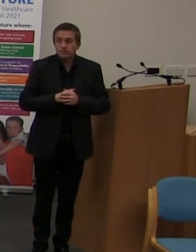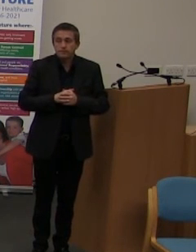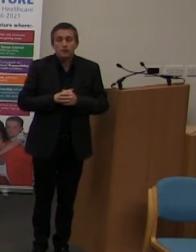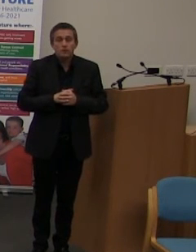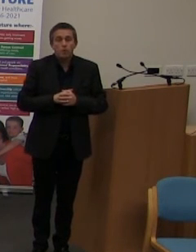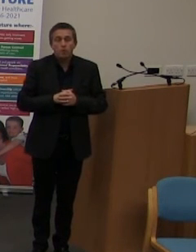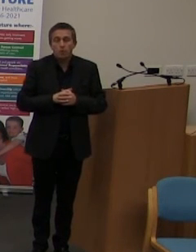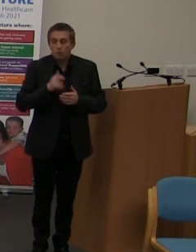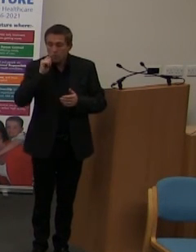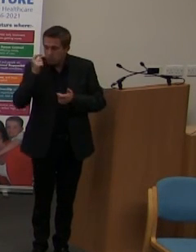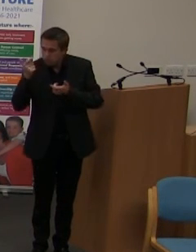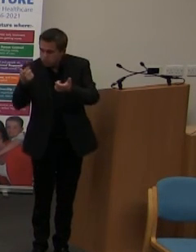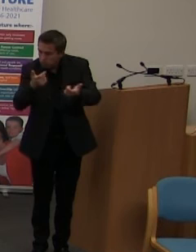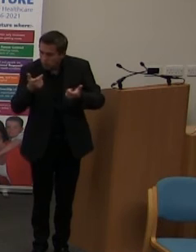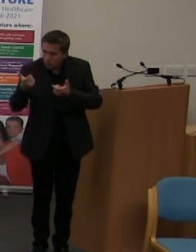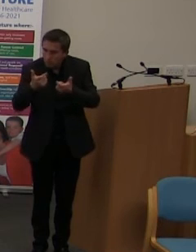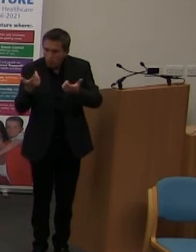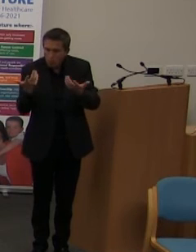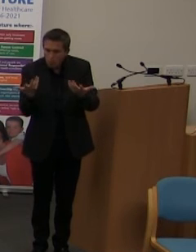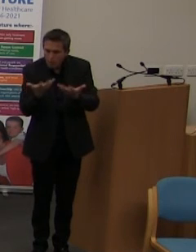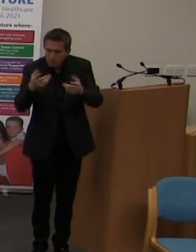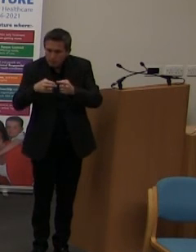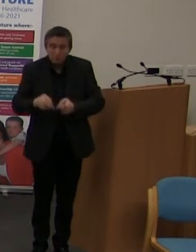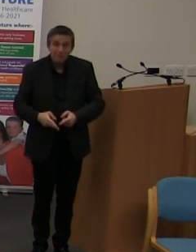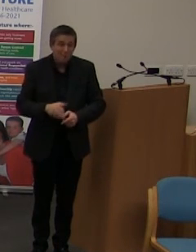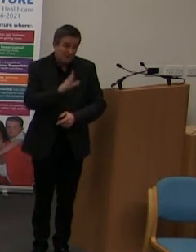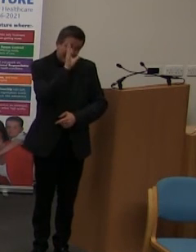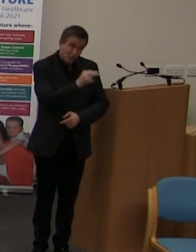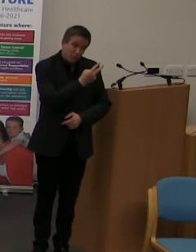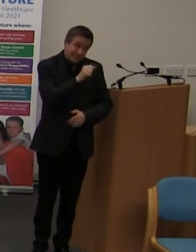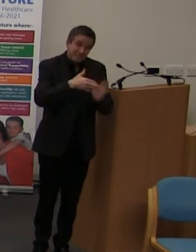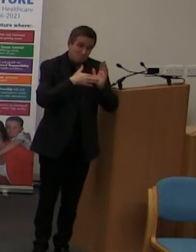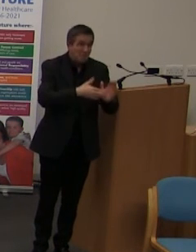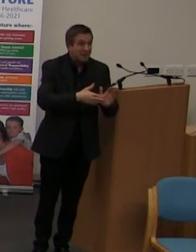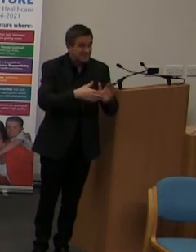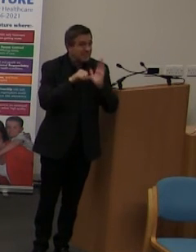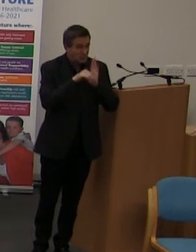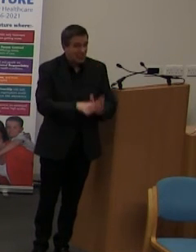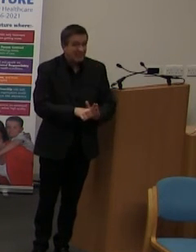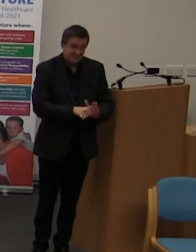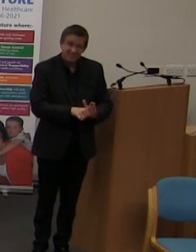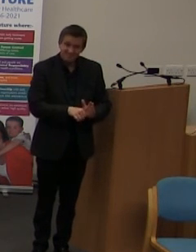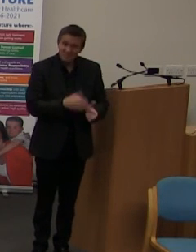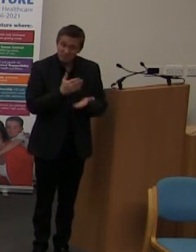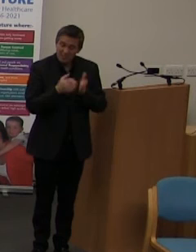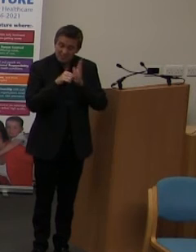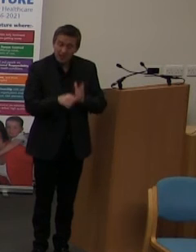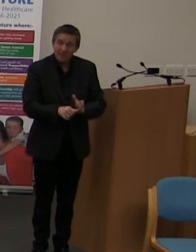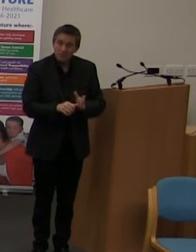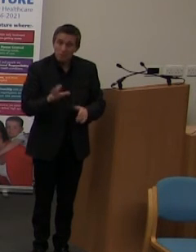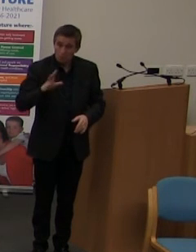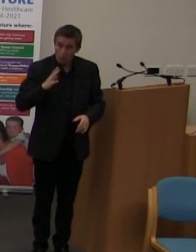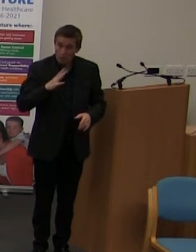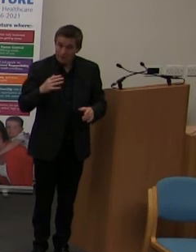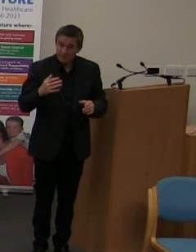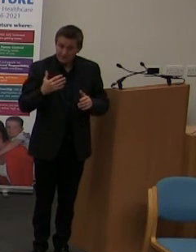one we'll go and look at. I think it's fair to say 26 million is challenging. I can't say it's not, but we've made good inroads,